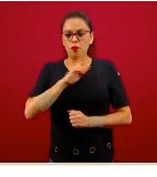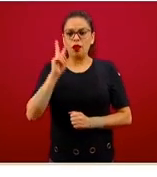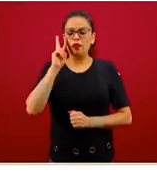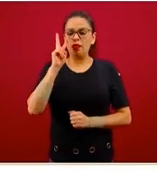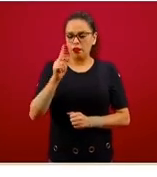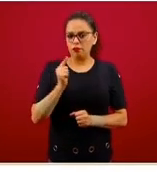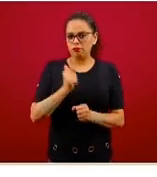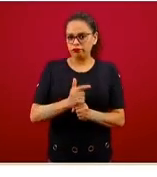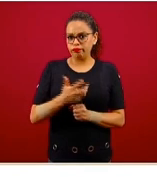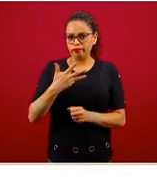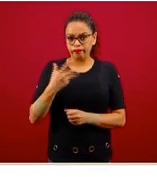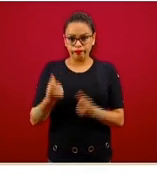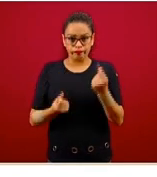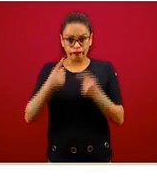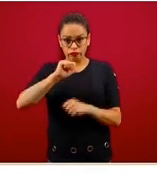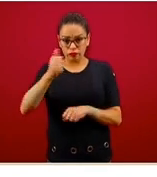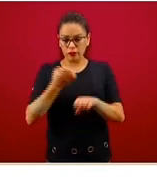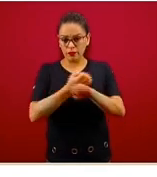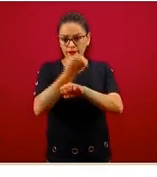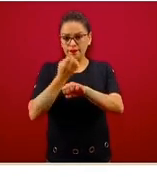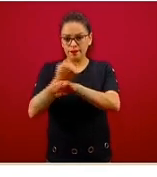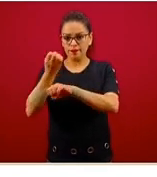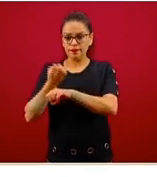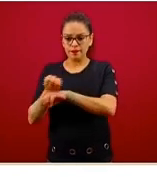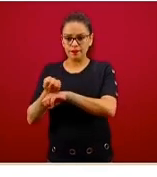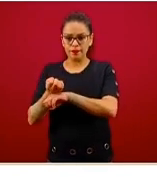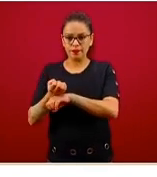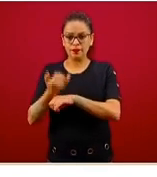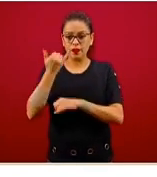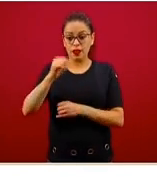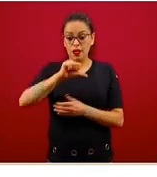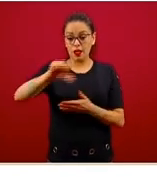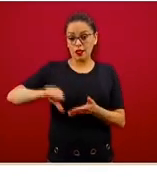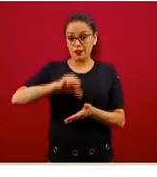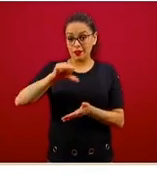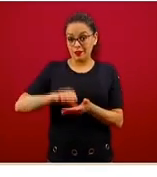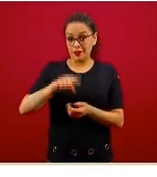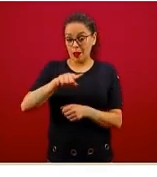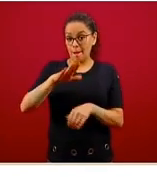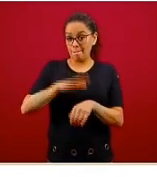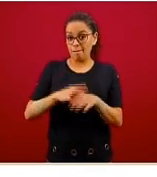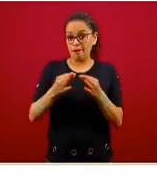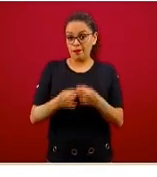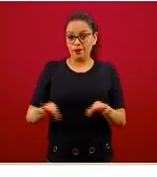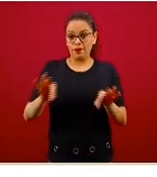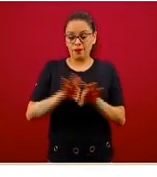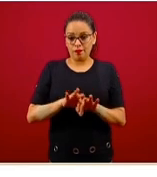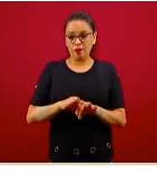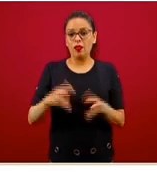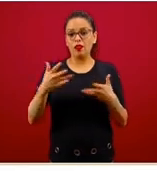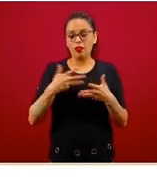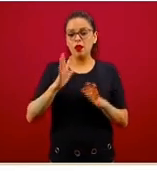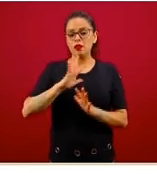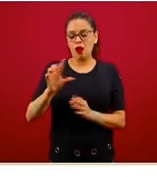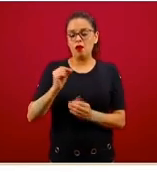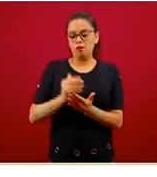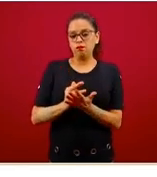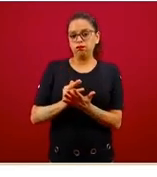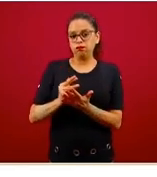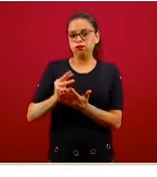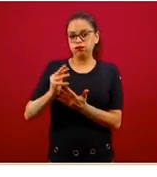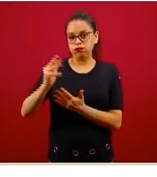is 5,444 active cases. And we see how some states start